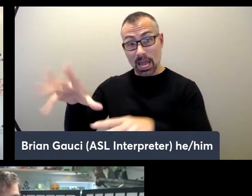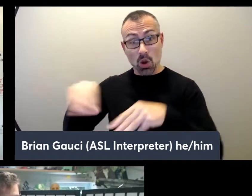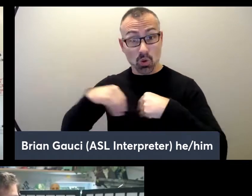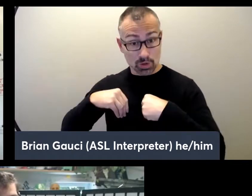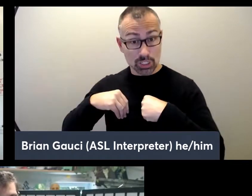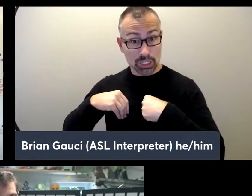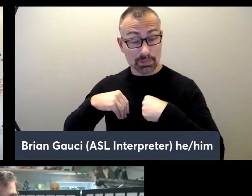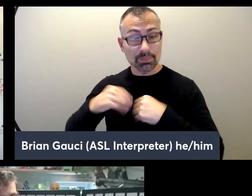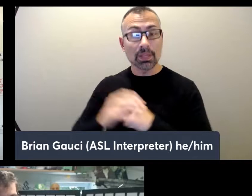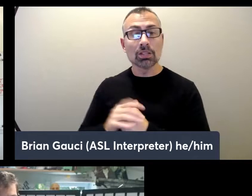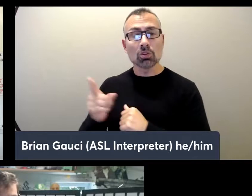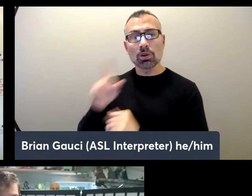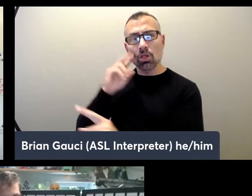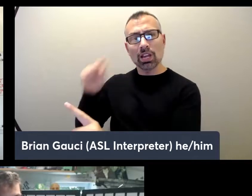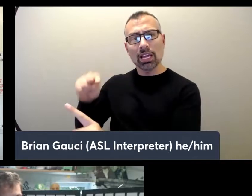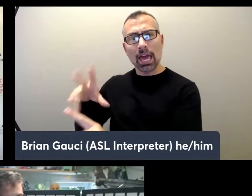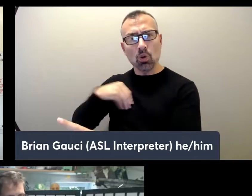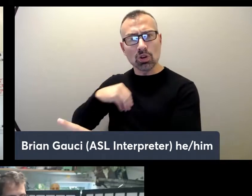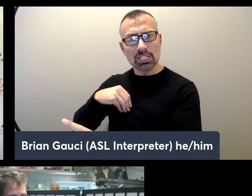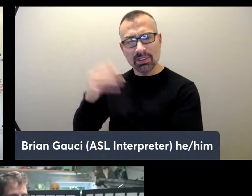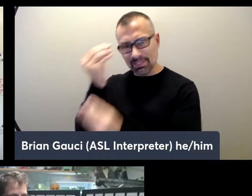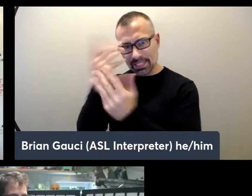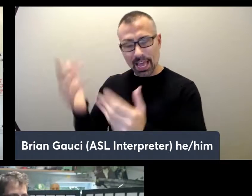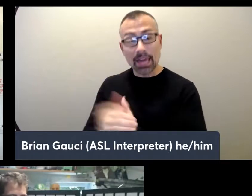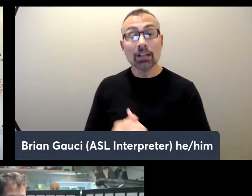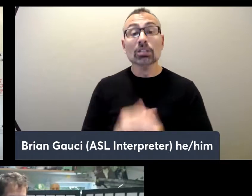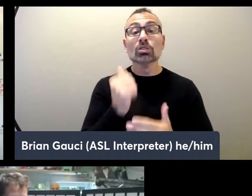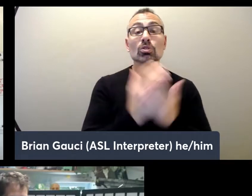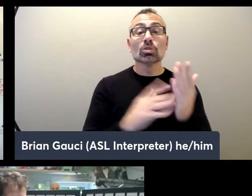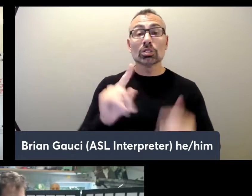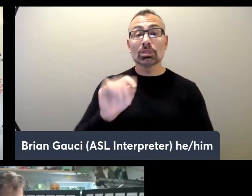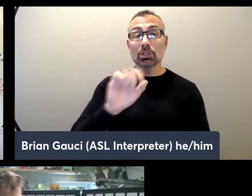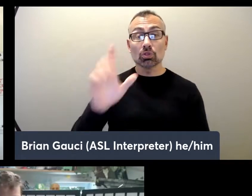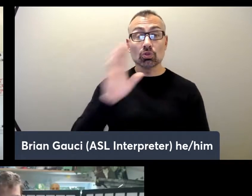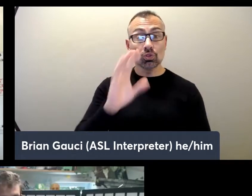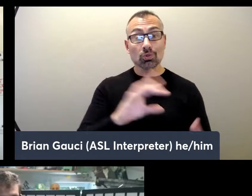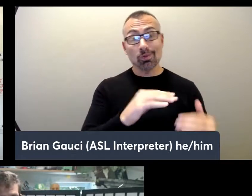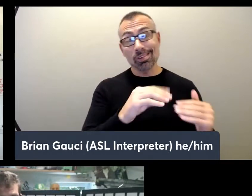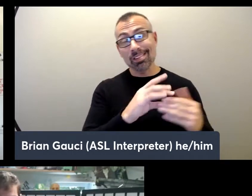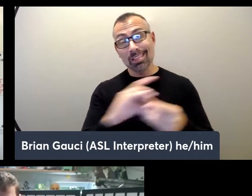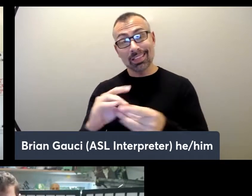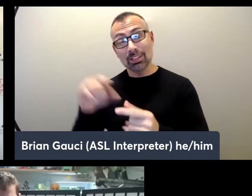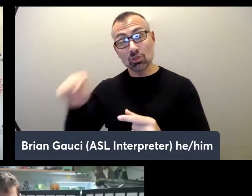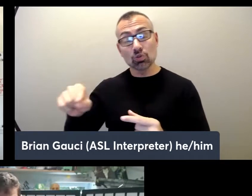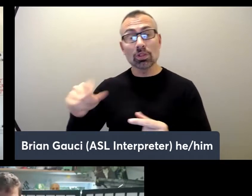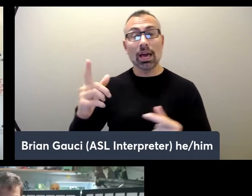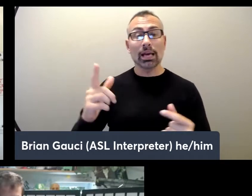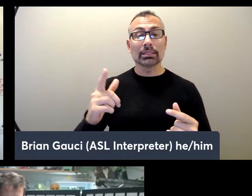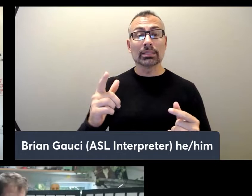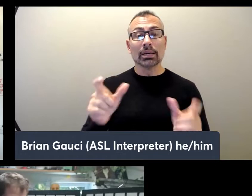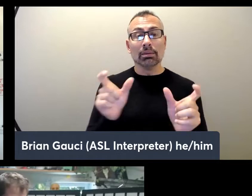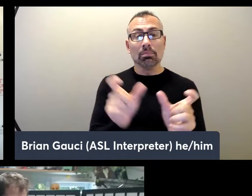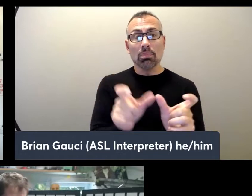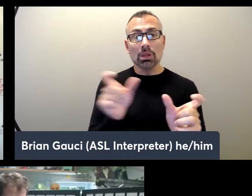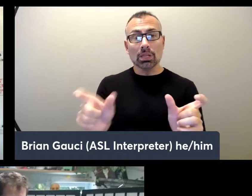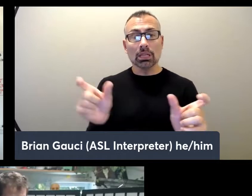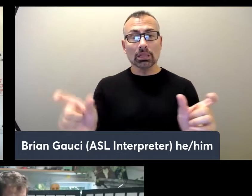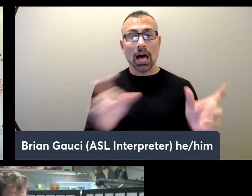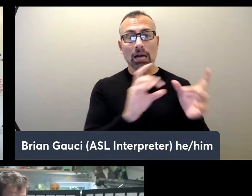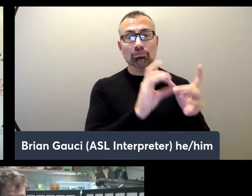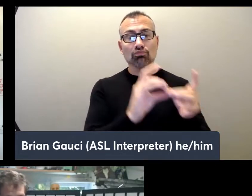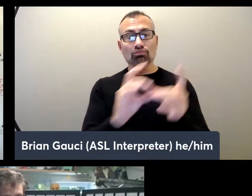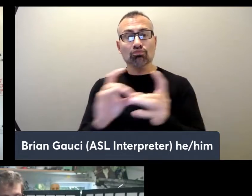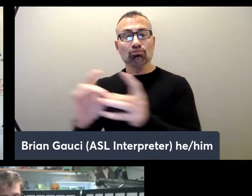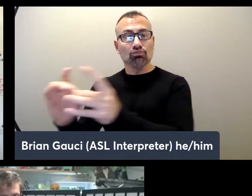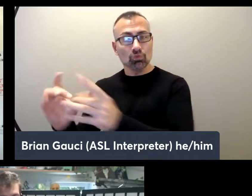So when we think about the tools, right, some of those tools are going to specifically lend to that model of really the blockchain model. And a blockchain, really, for simplicity, let's just remember,